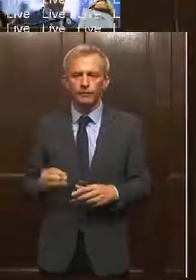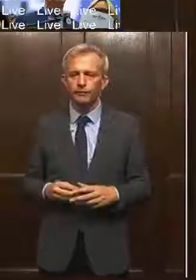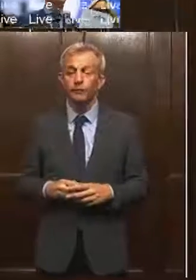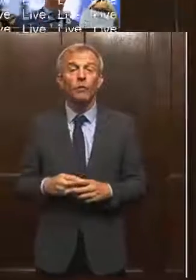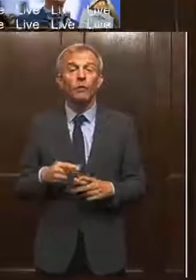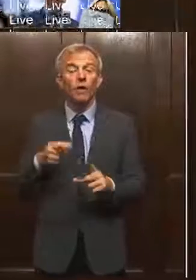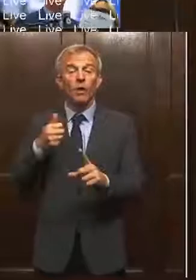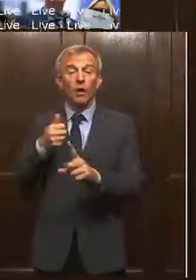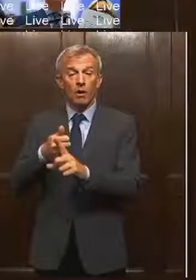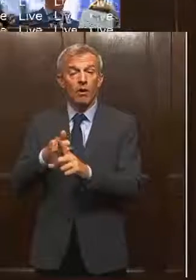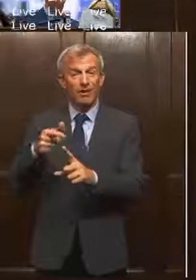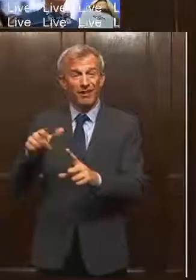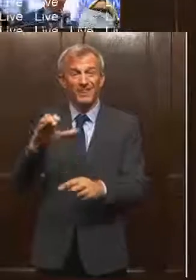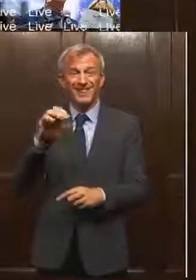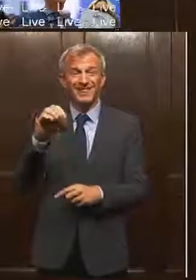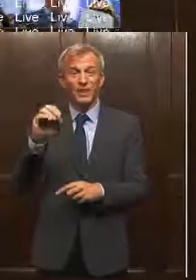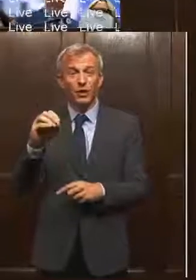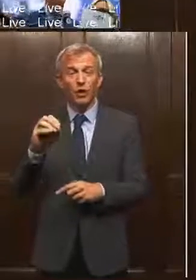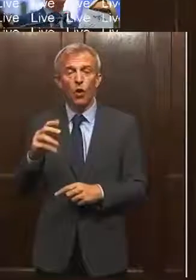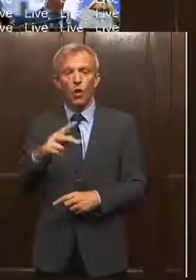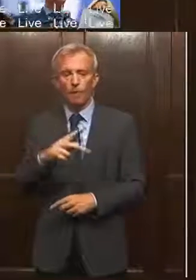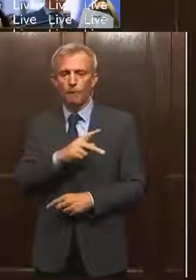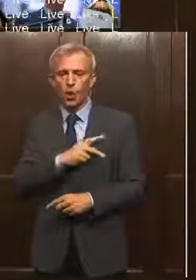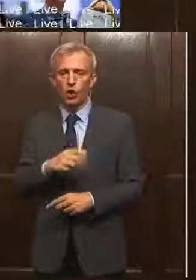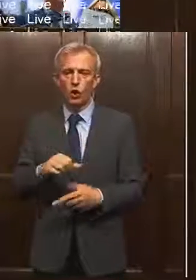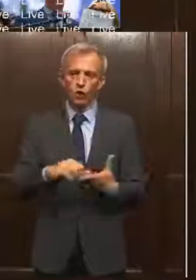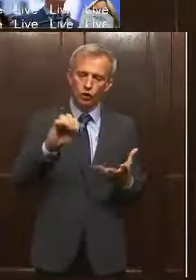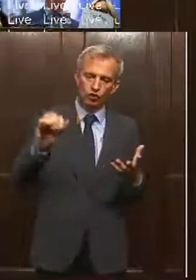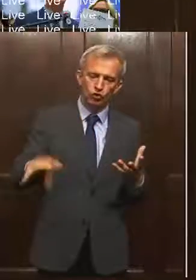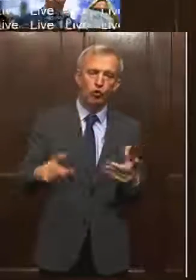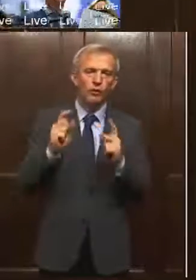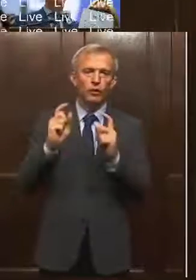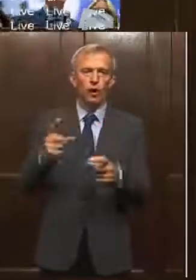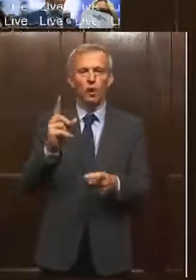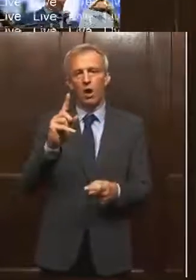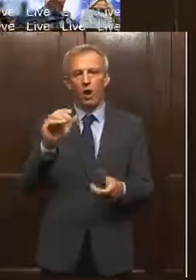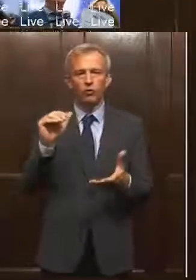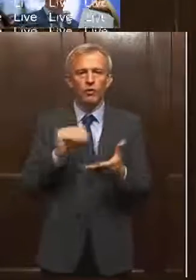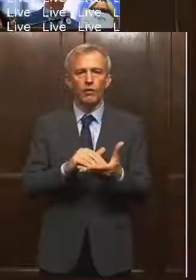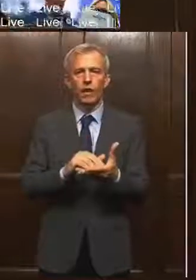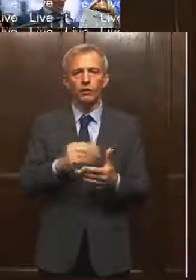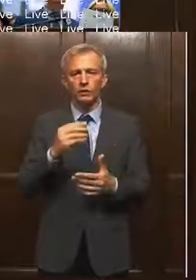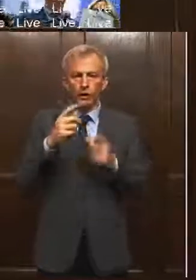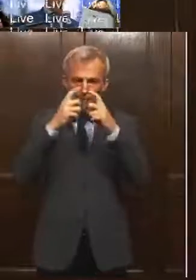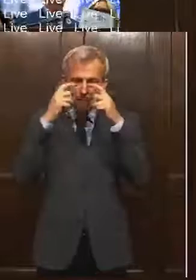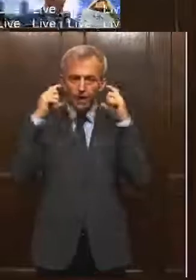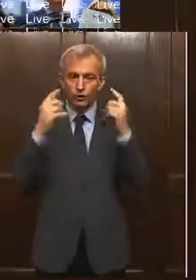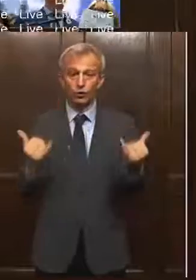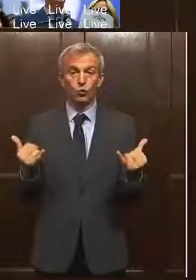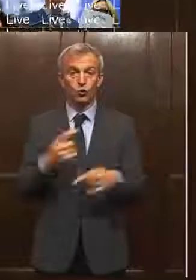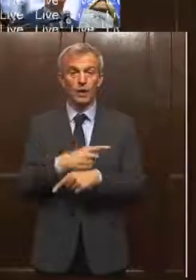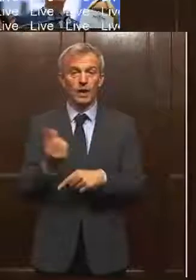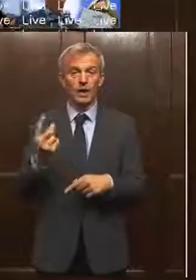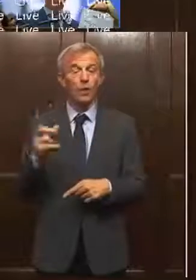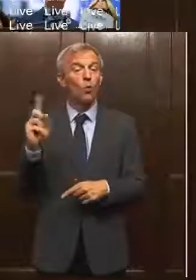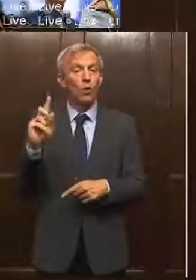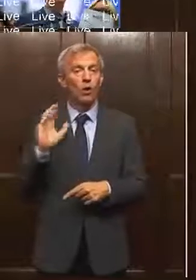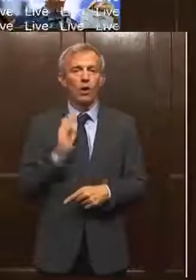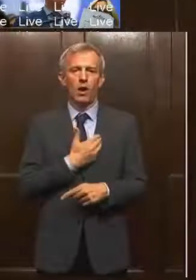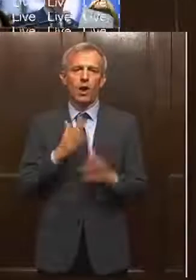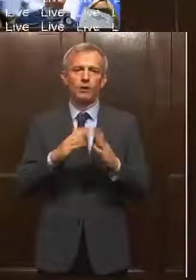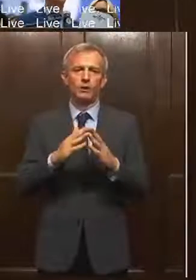whose CEO, Jamie Siminoff, personally dropped off a donation of 100,000 masks today at our city's